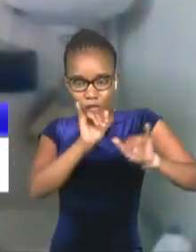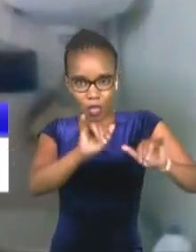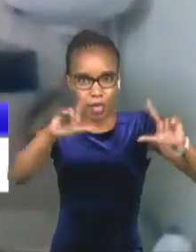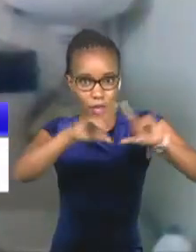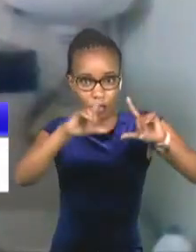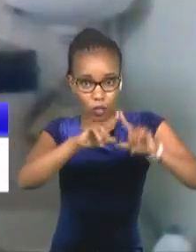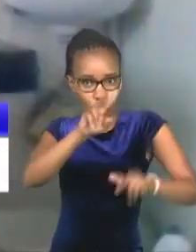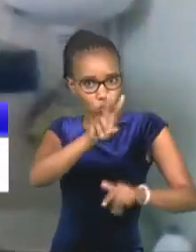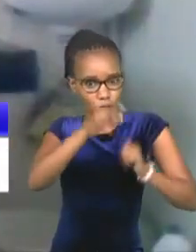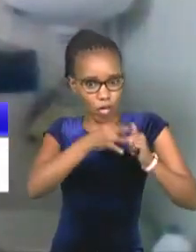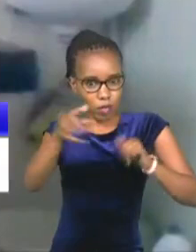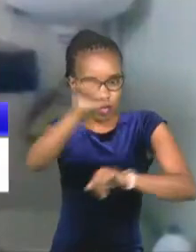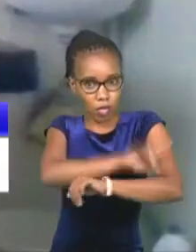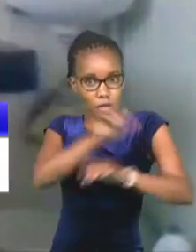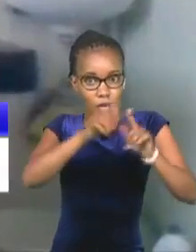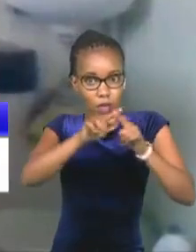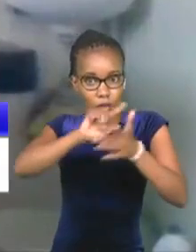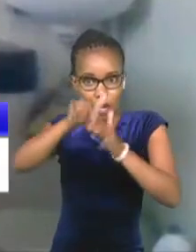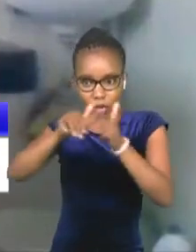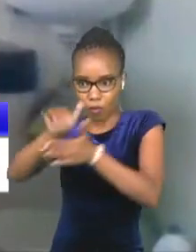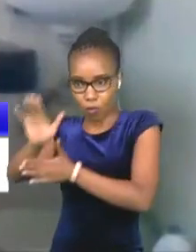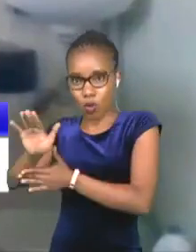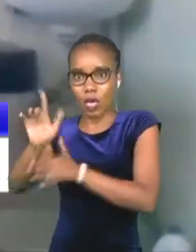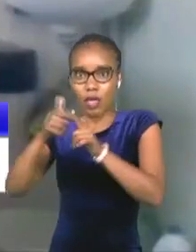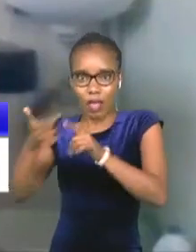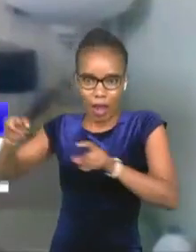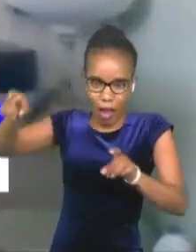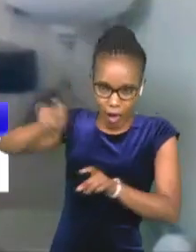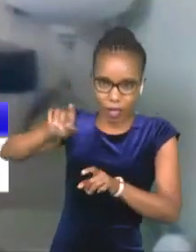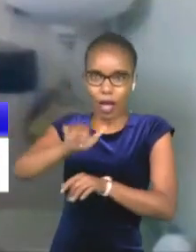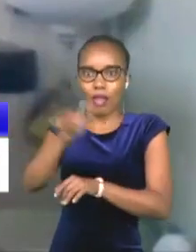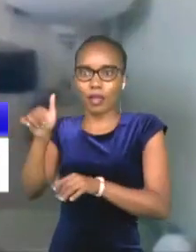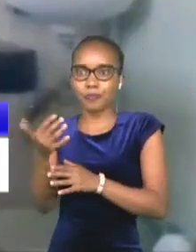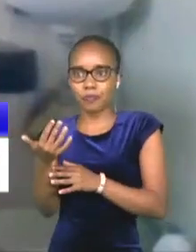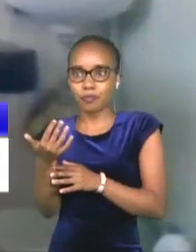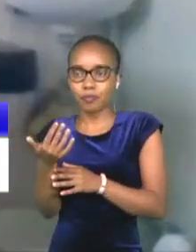for 28 days. Then after 28 days, you remove. You put another, but you see,